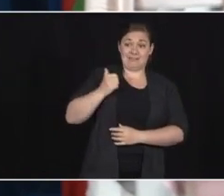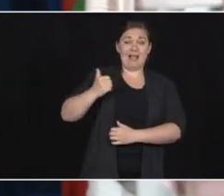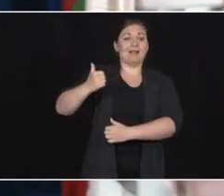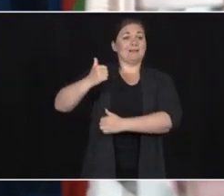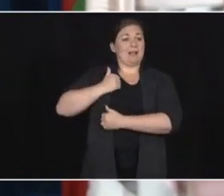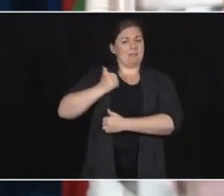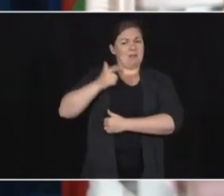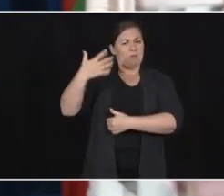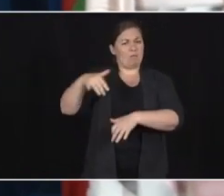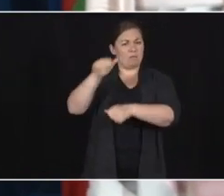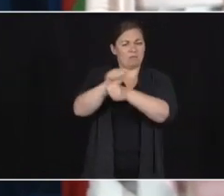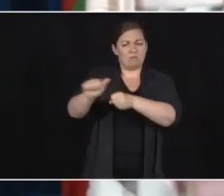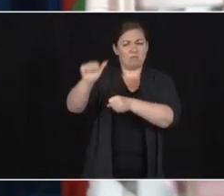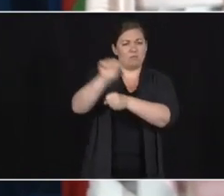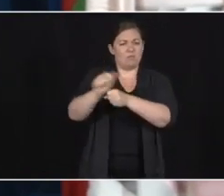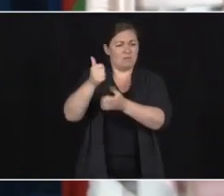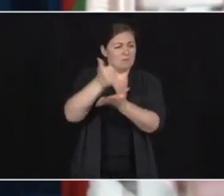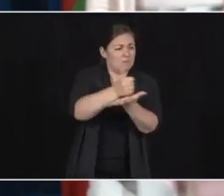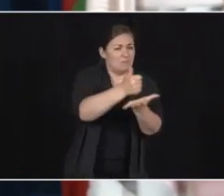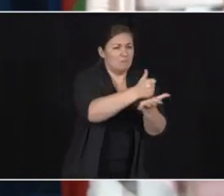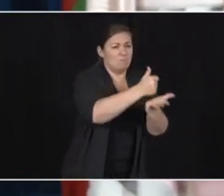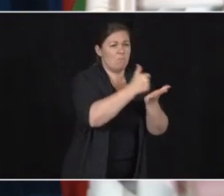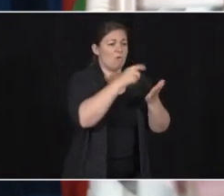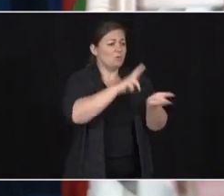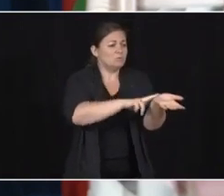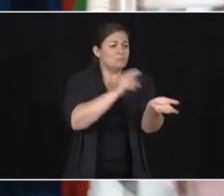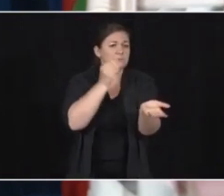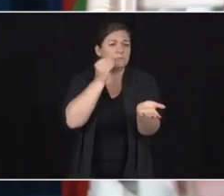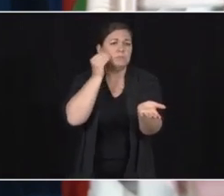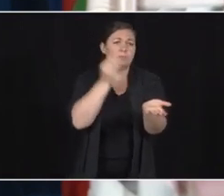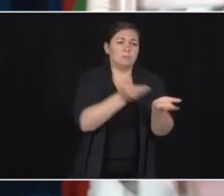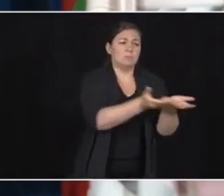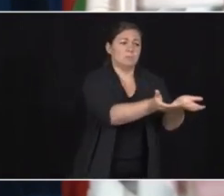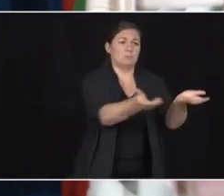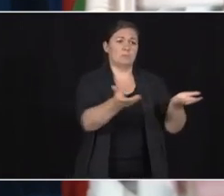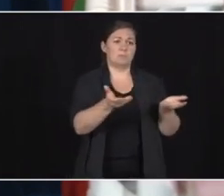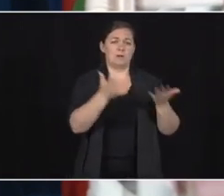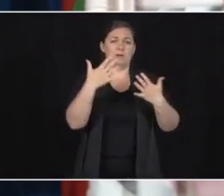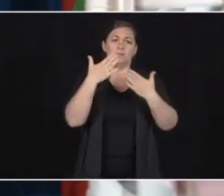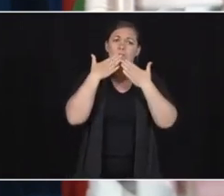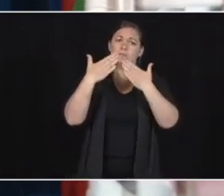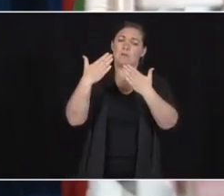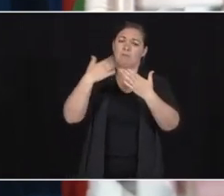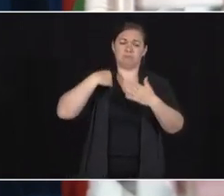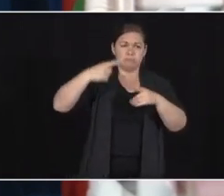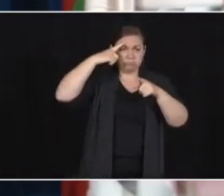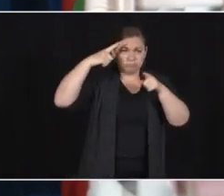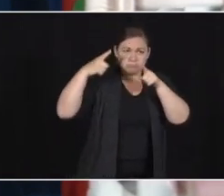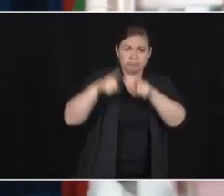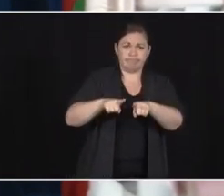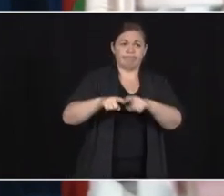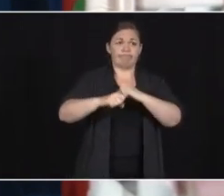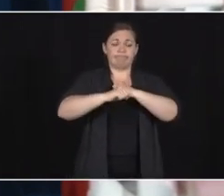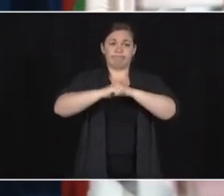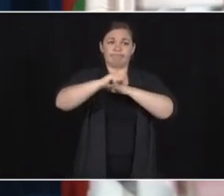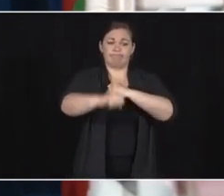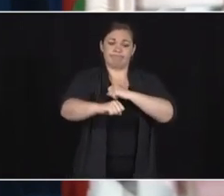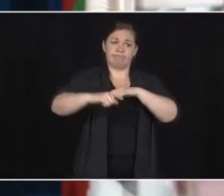homes, and I'm grateful that they have now agreed to stay on until at least June the